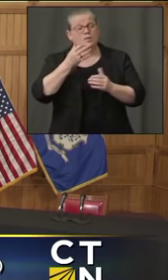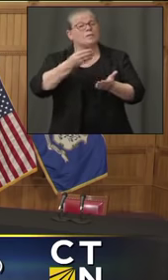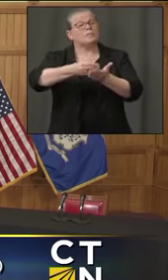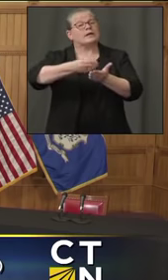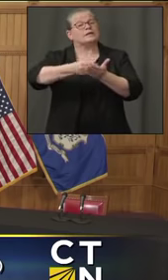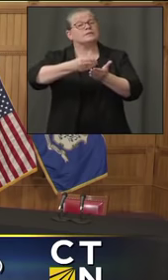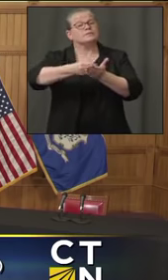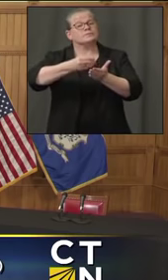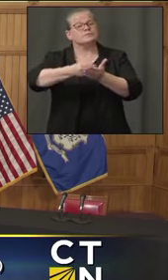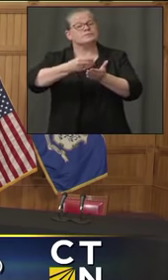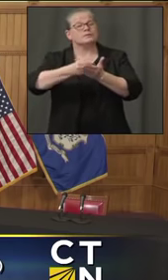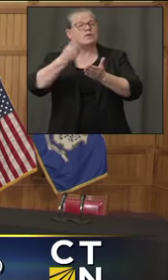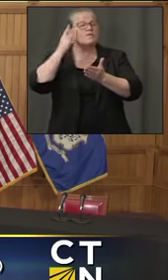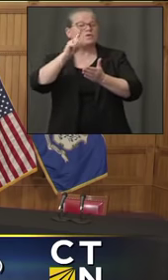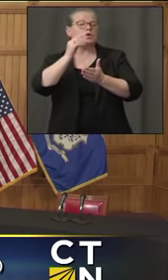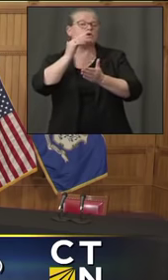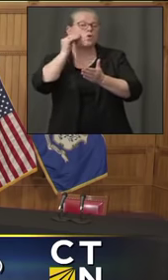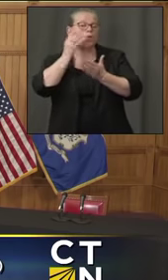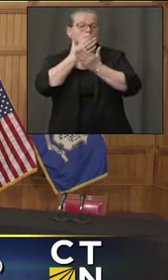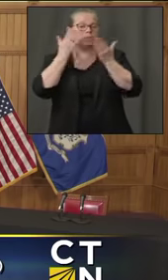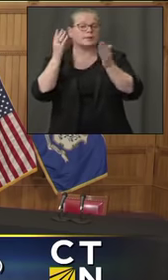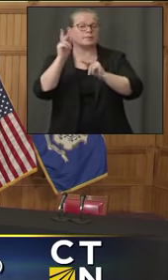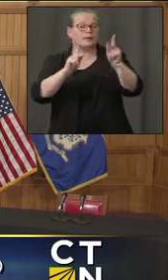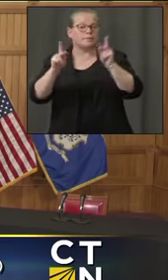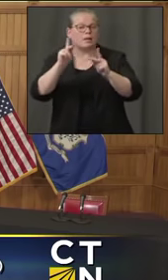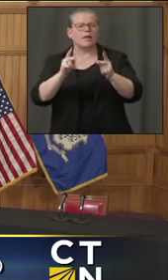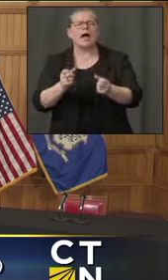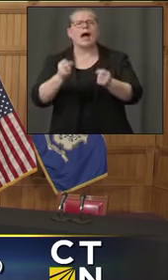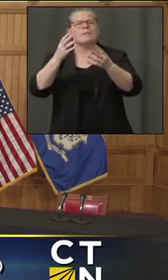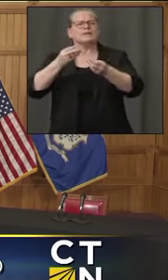housing homeless individuals in hotels and motels?